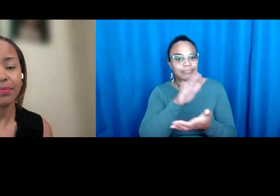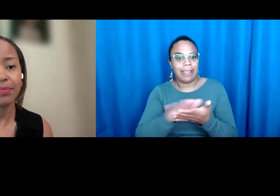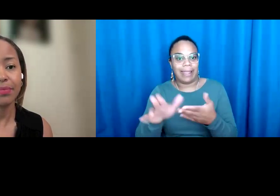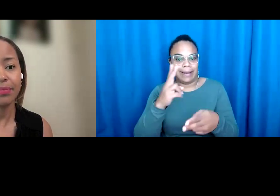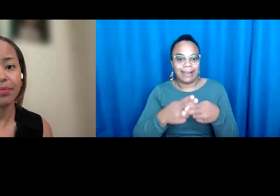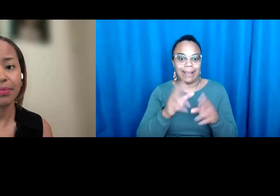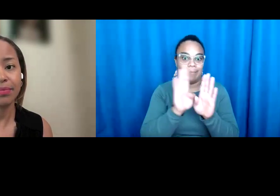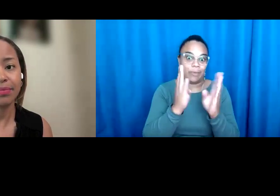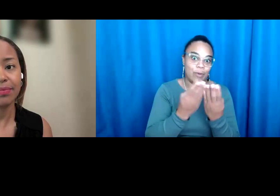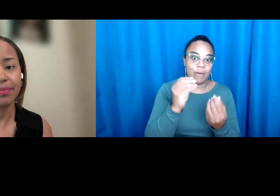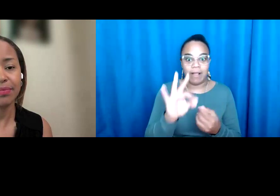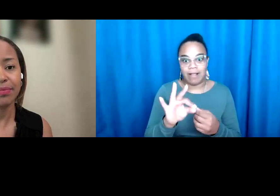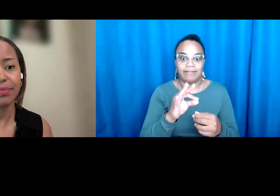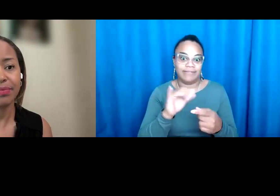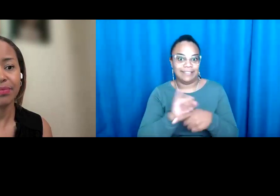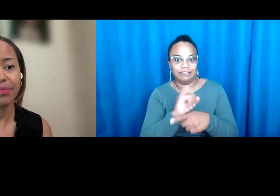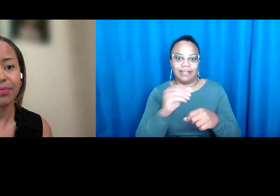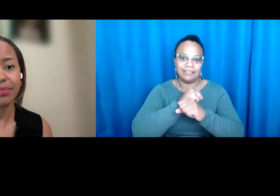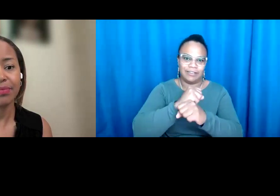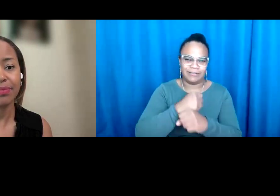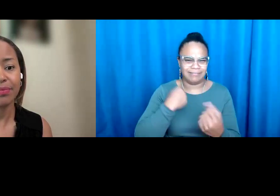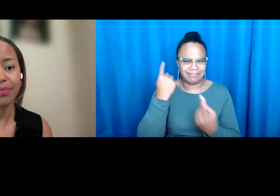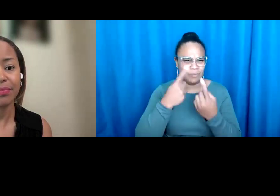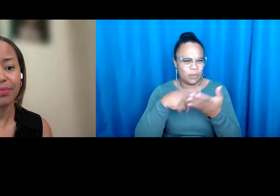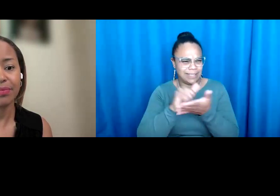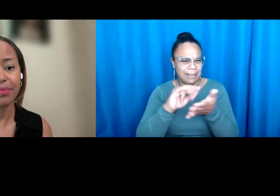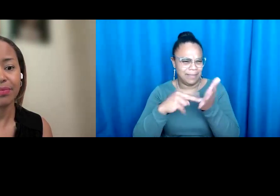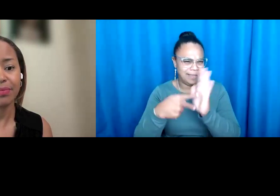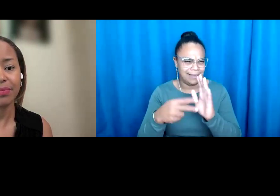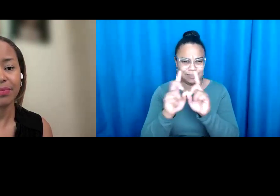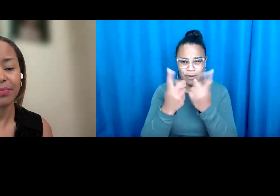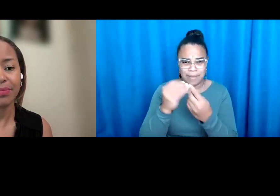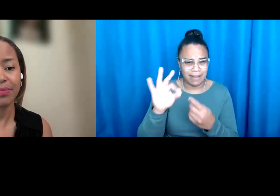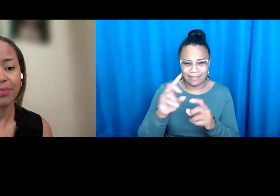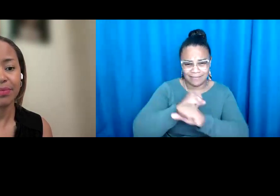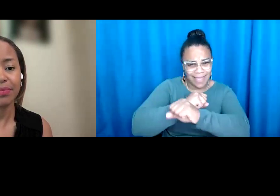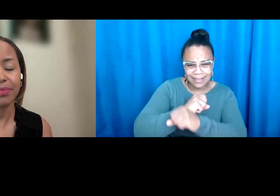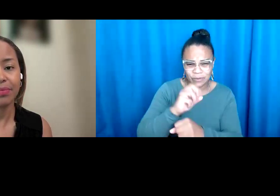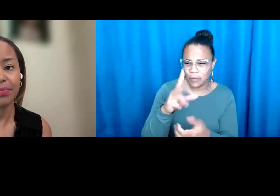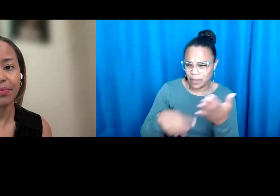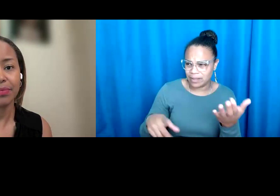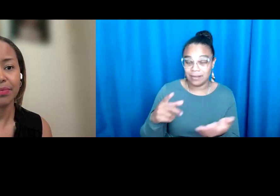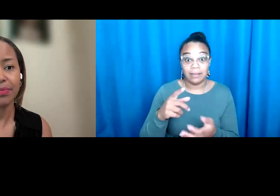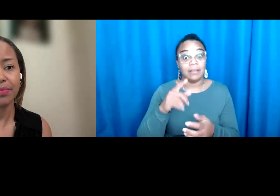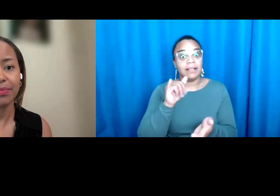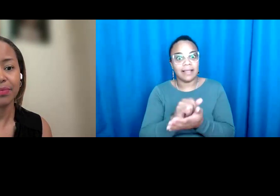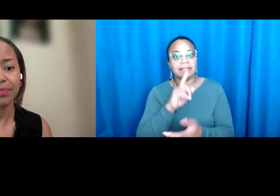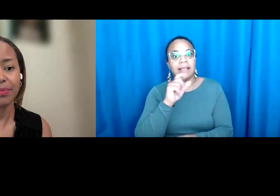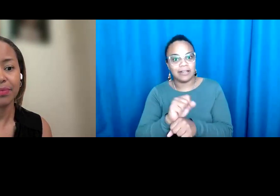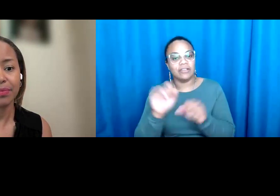and Security. And I think, well, what the heck is that? You think, is that Department of Defense? What is it? Well, it turns out that's the federal agency